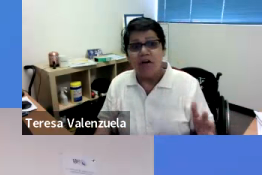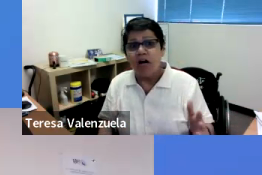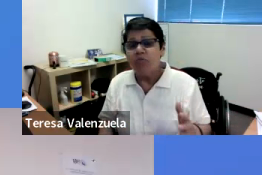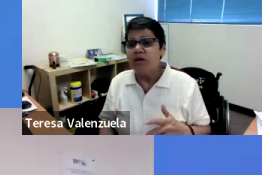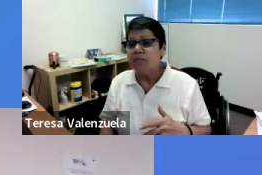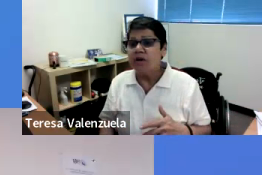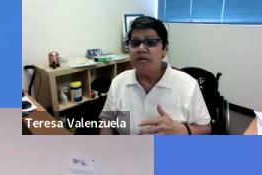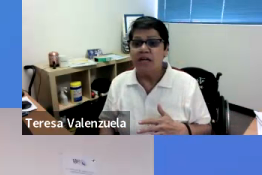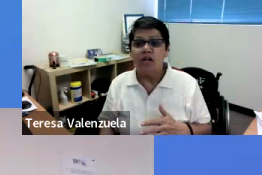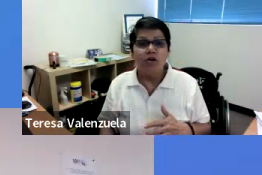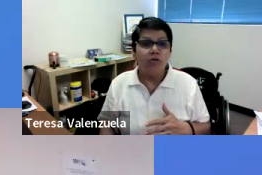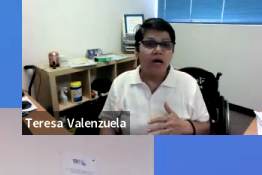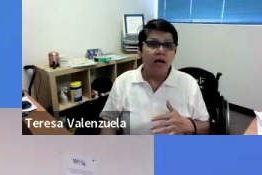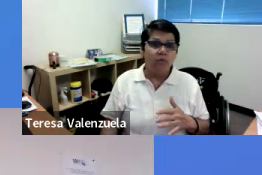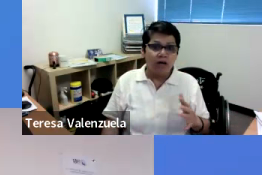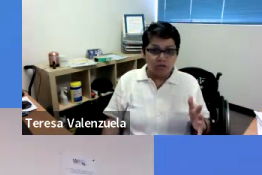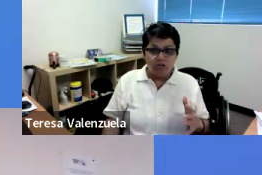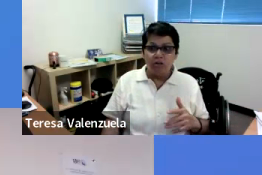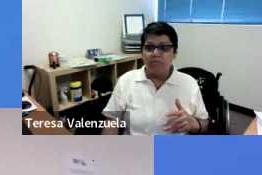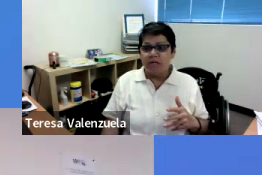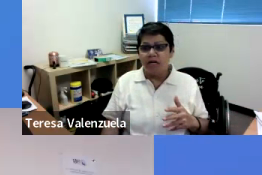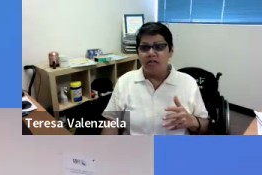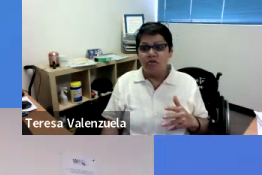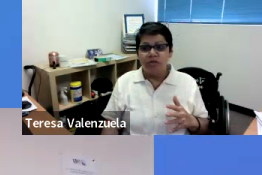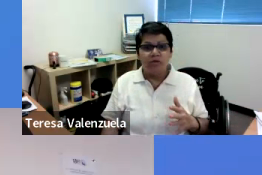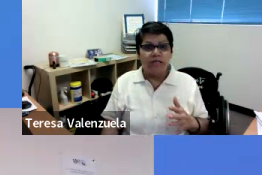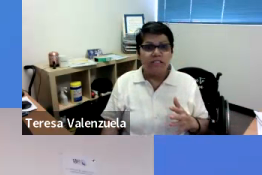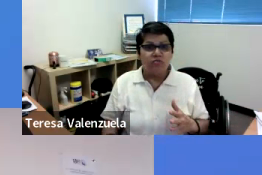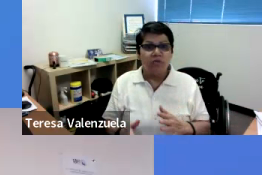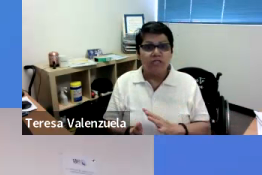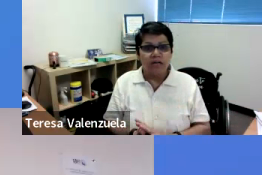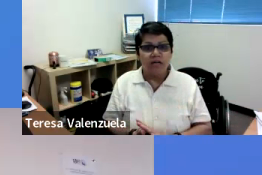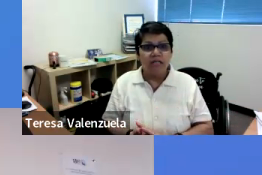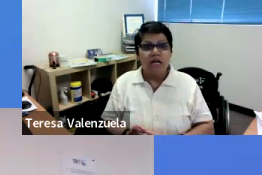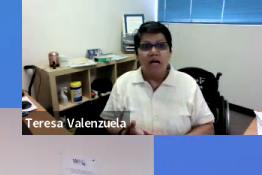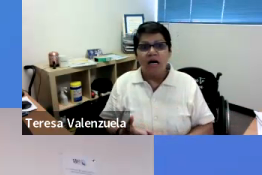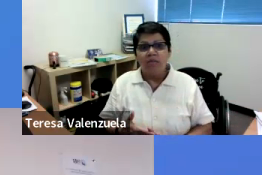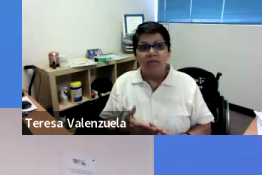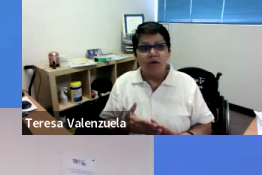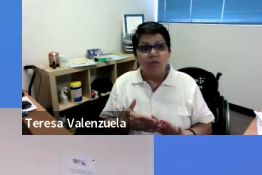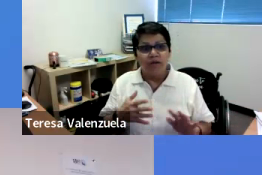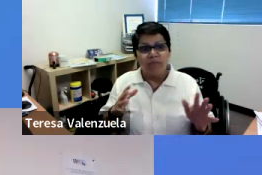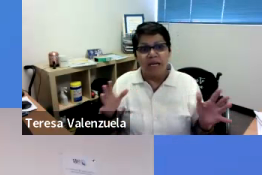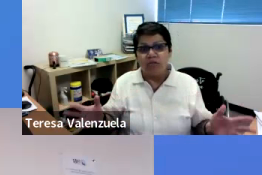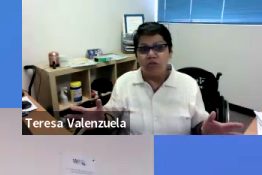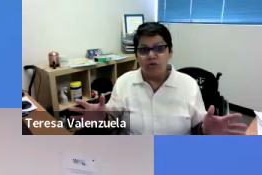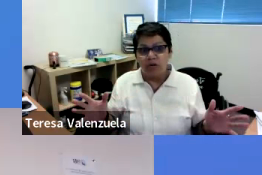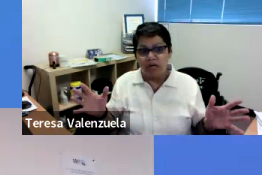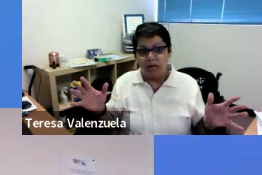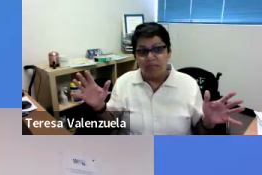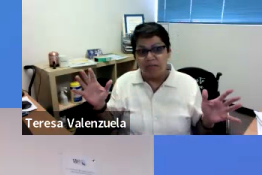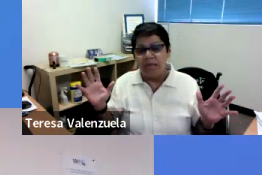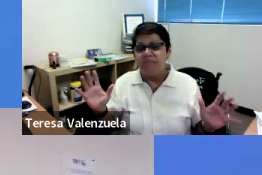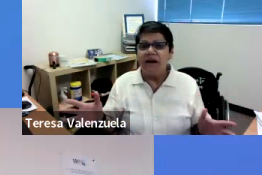And in the hardware department alone, we also do e-waste as well, recycling. We've been able